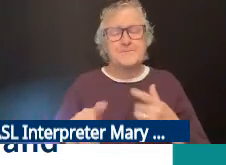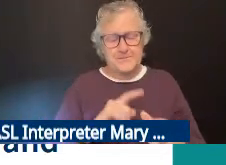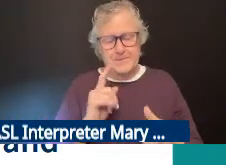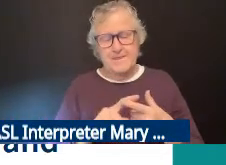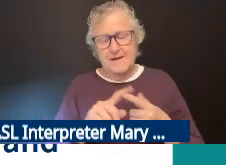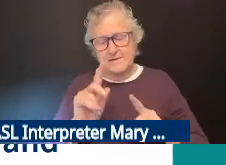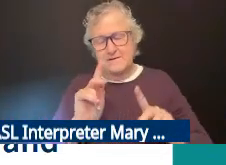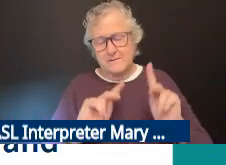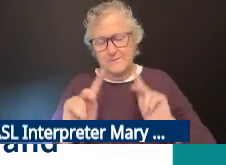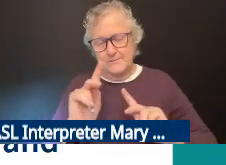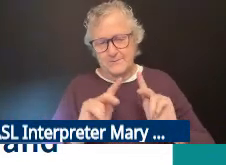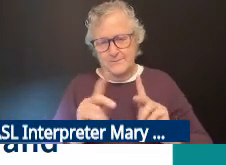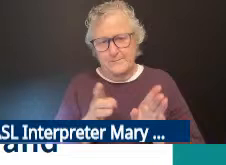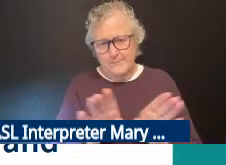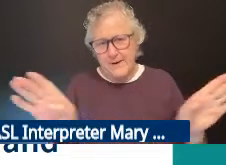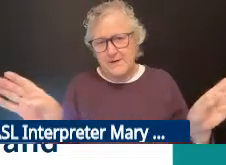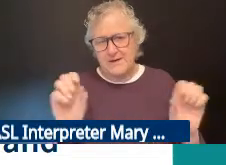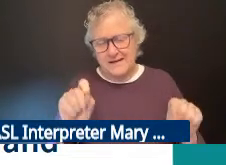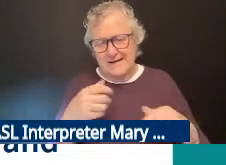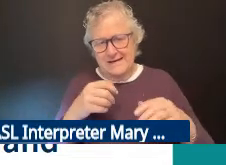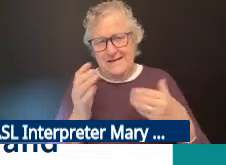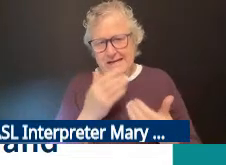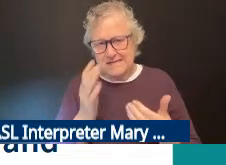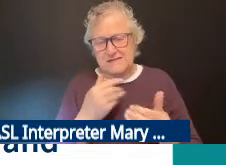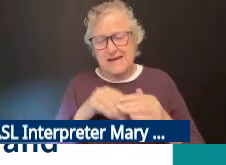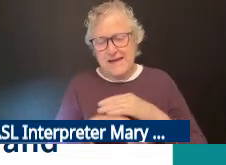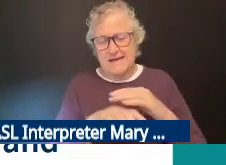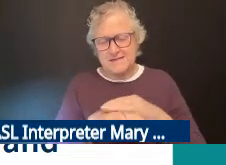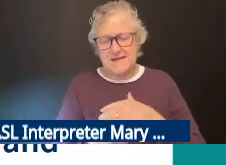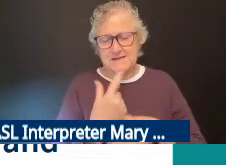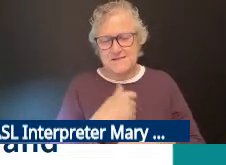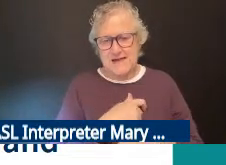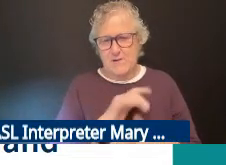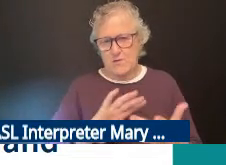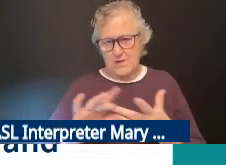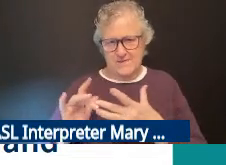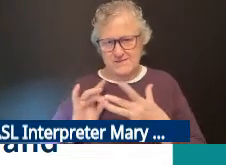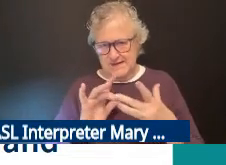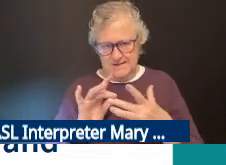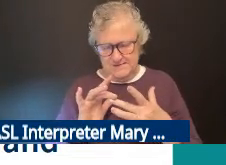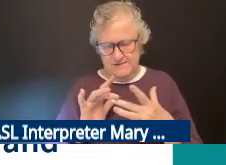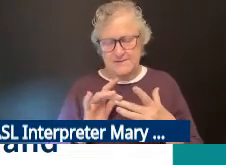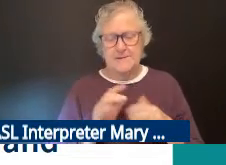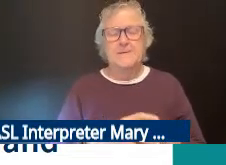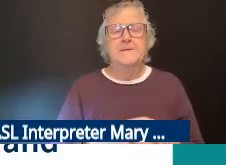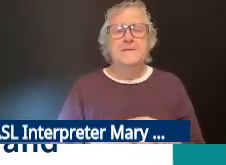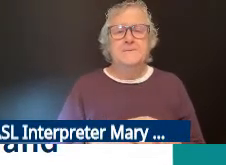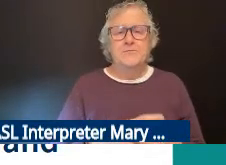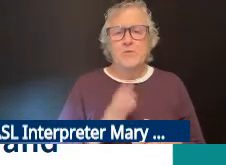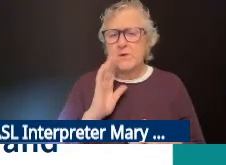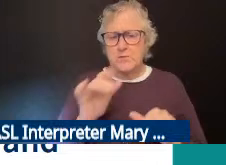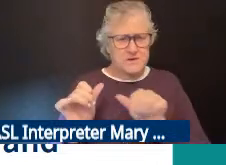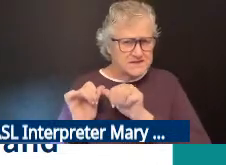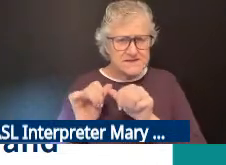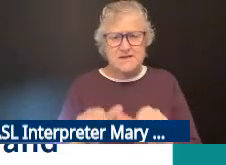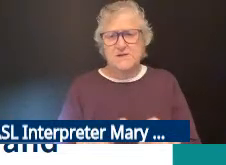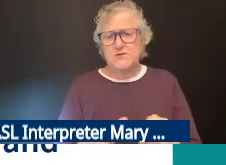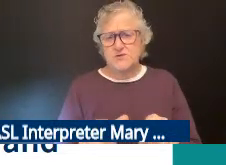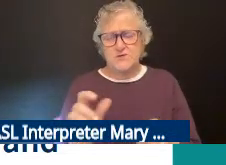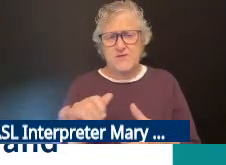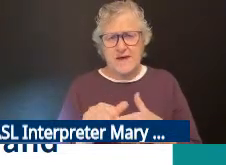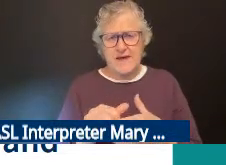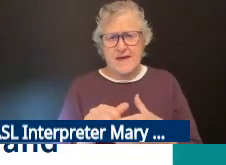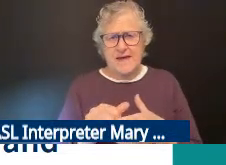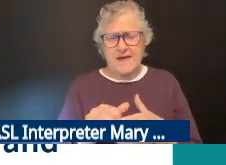accessing our website. Those will be out there while we continue to coordinate closely with federal, state, and our local